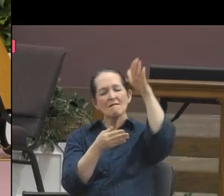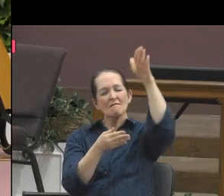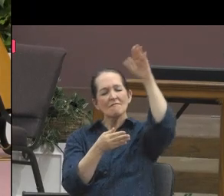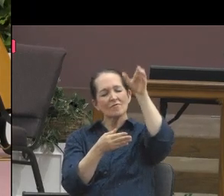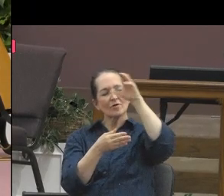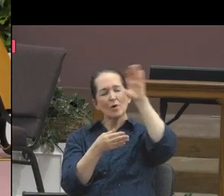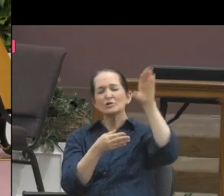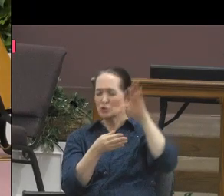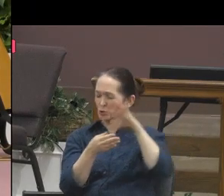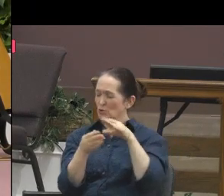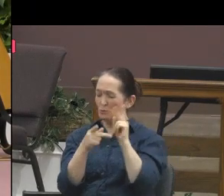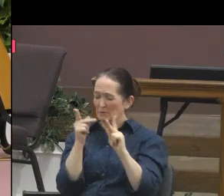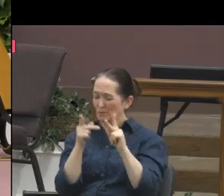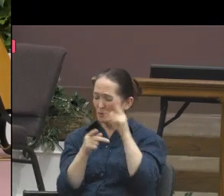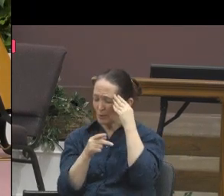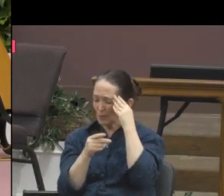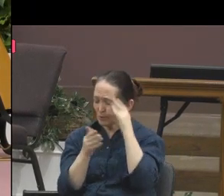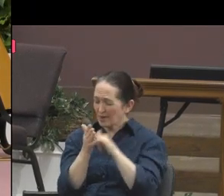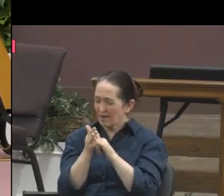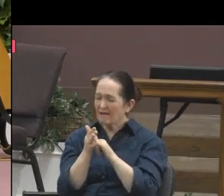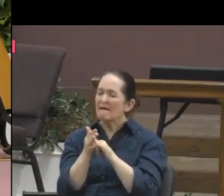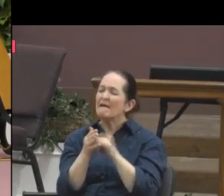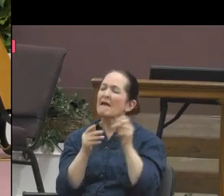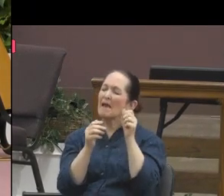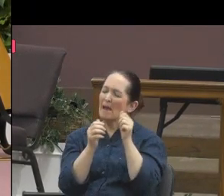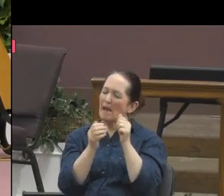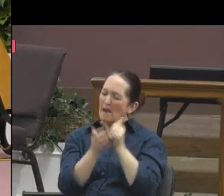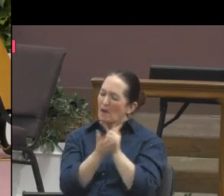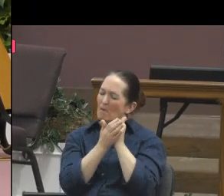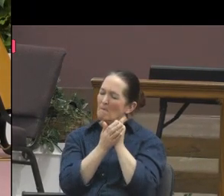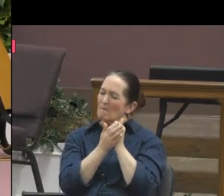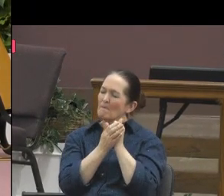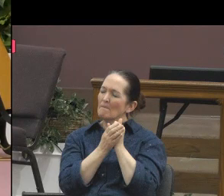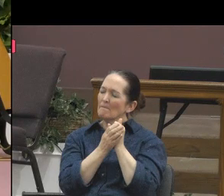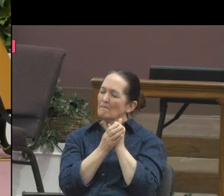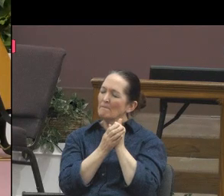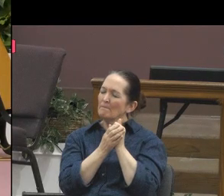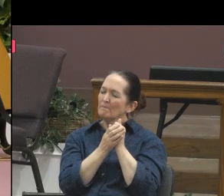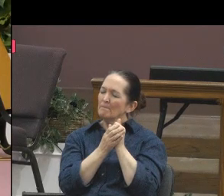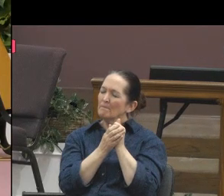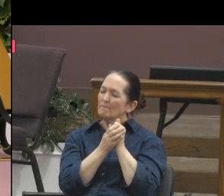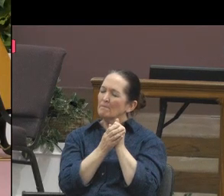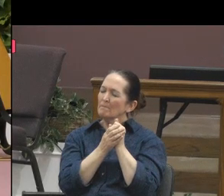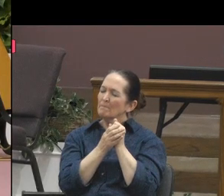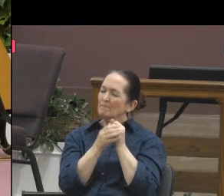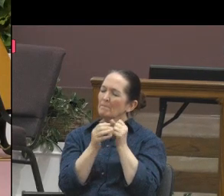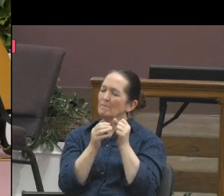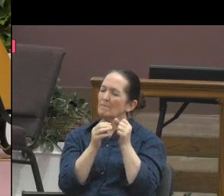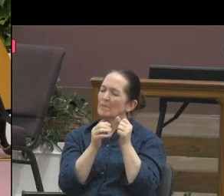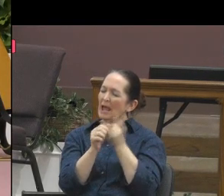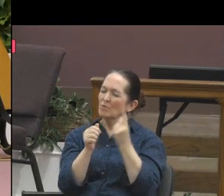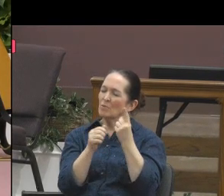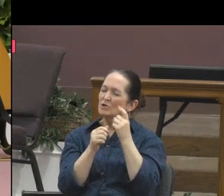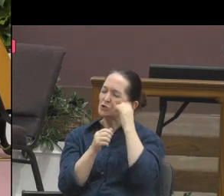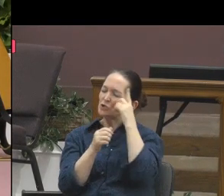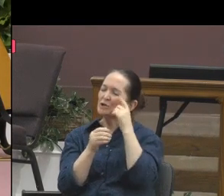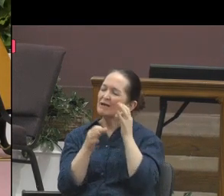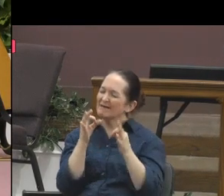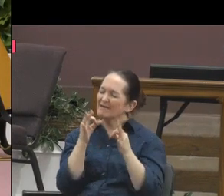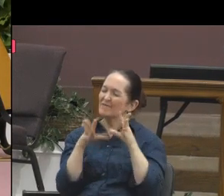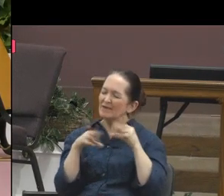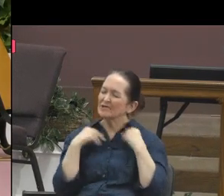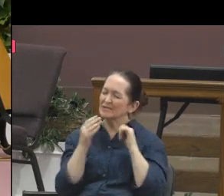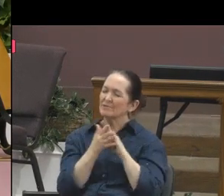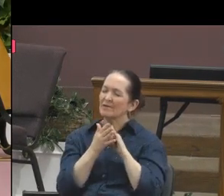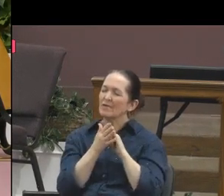Do they know that? Lord, help them to realize whether or not they have accepted that. And there are some